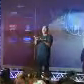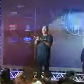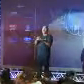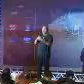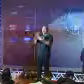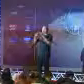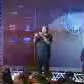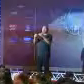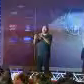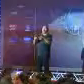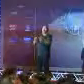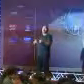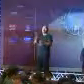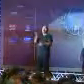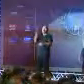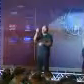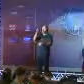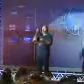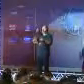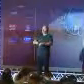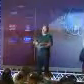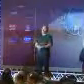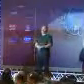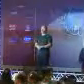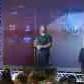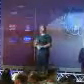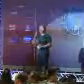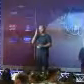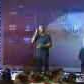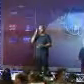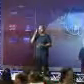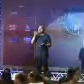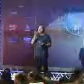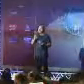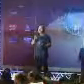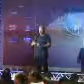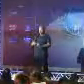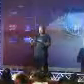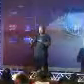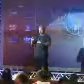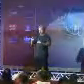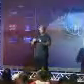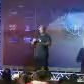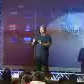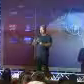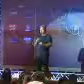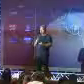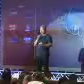and innovate all the time. This is what we should be teaching.